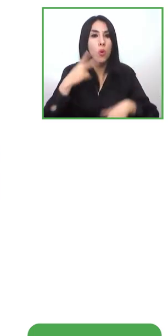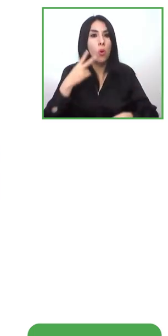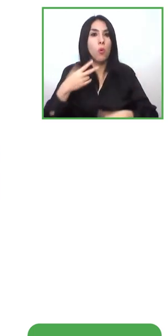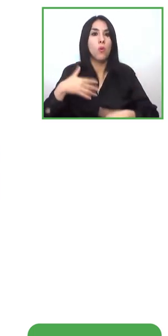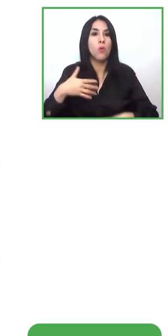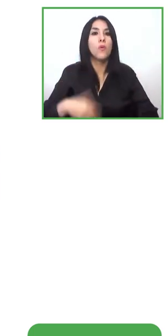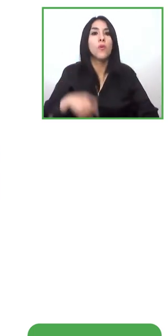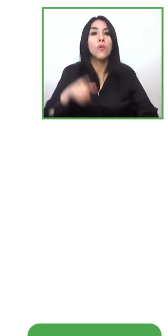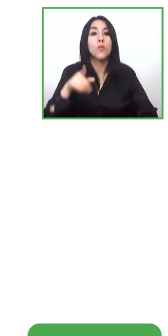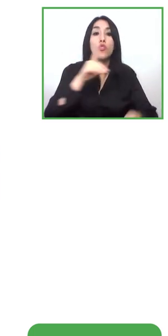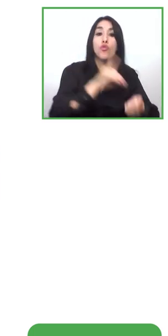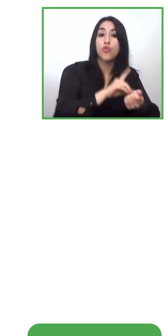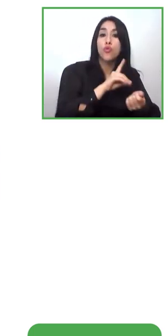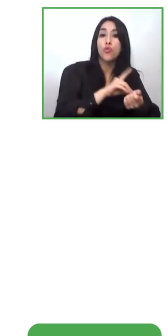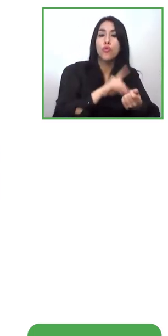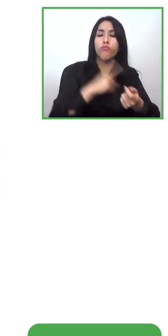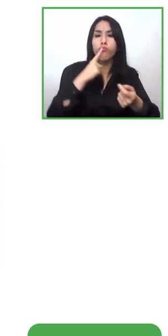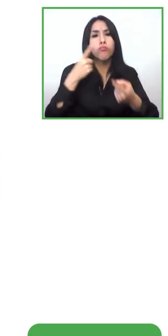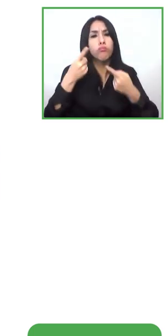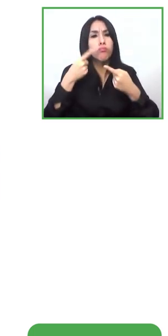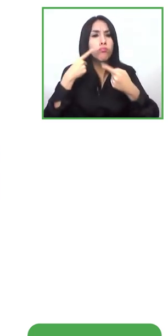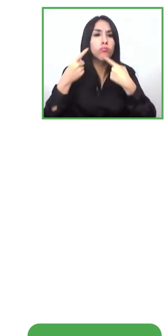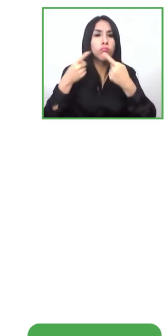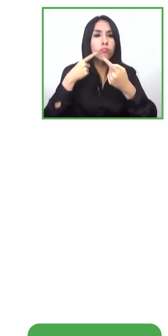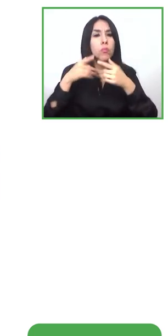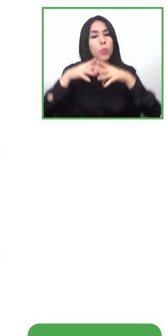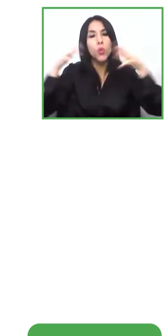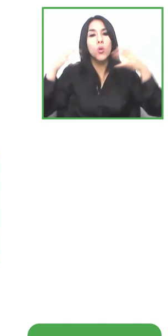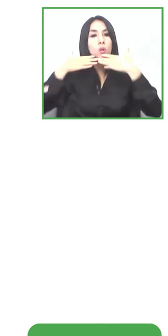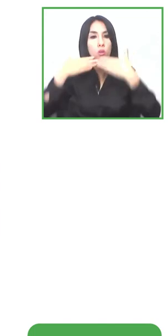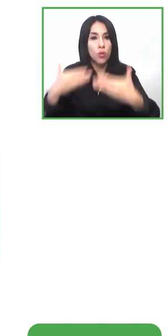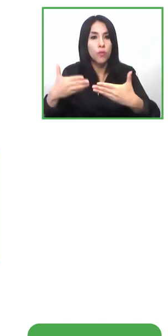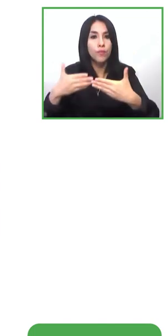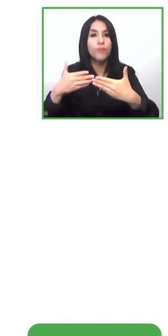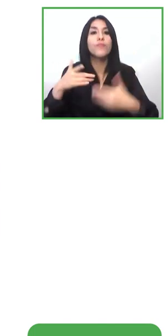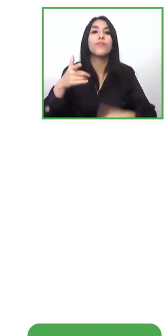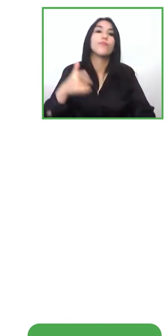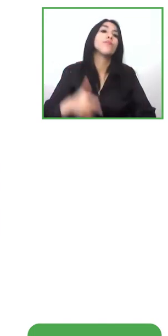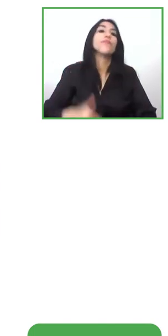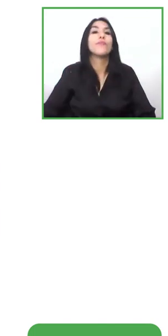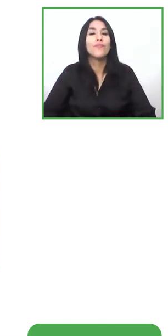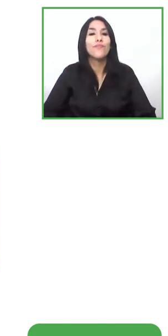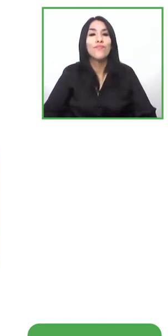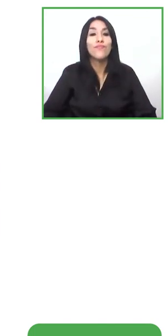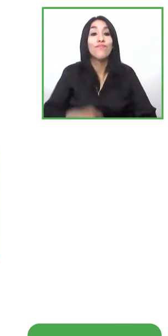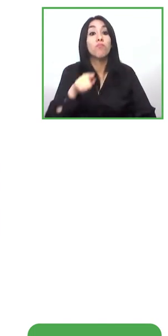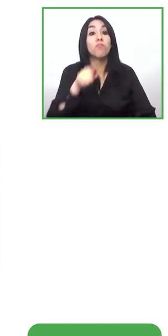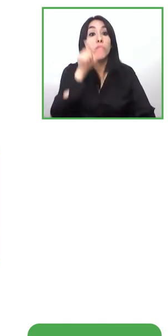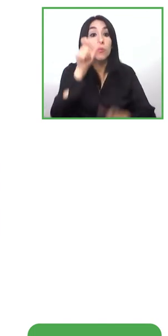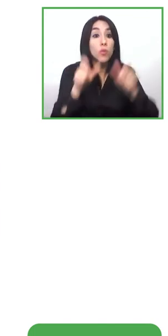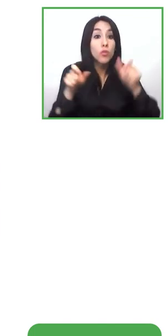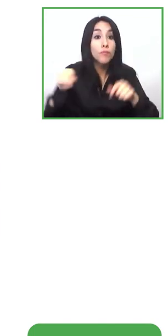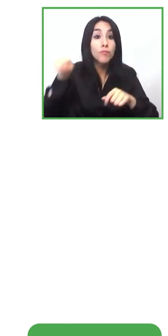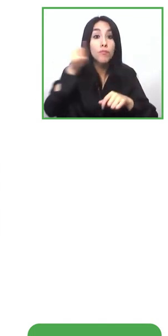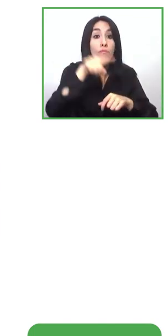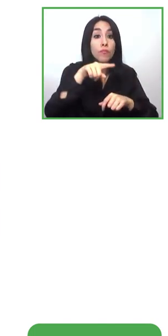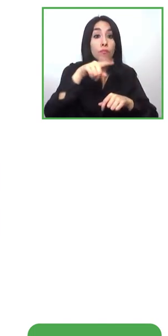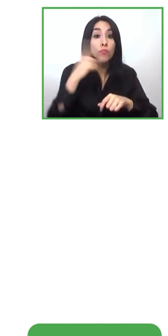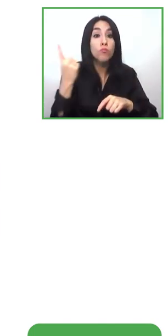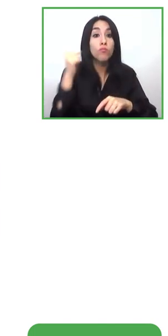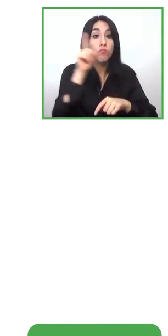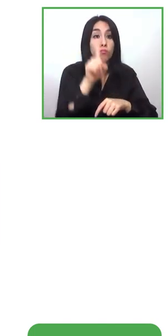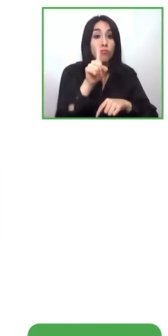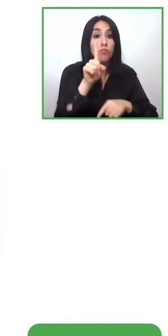valuable responses that we've received from Dr. Abdul as well. And thank you so much to all